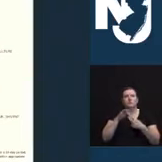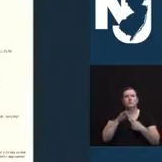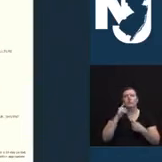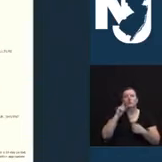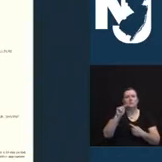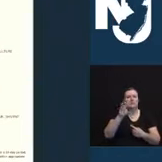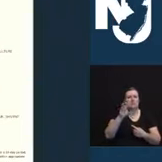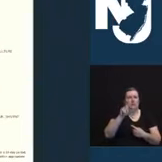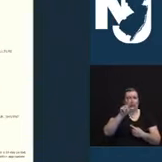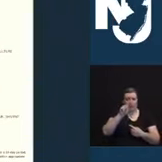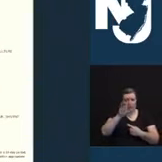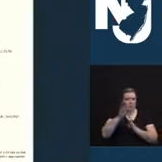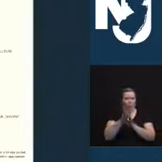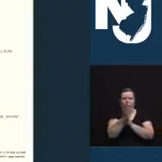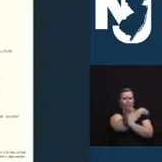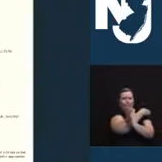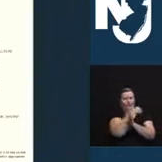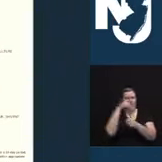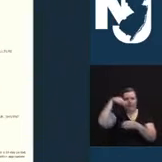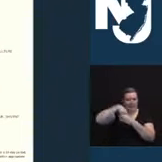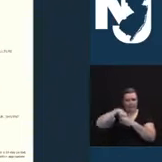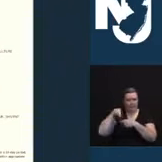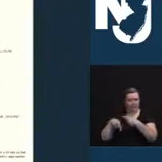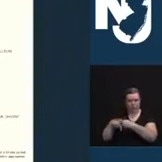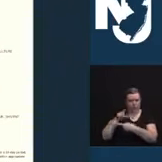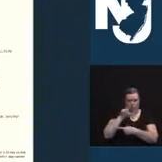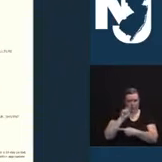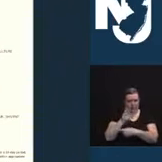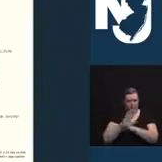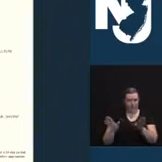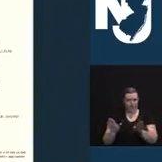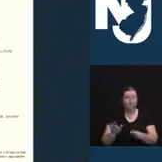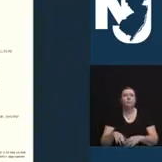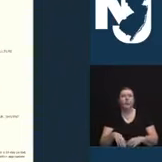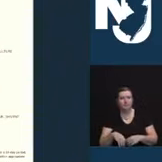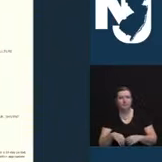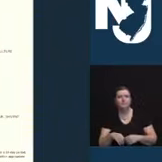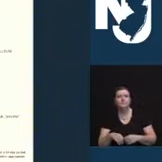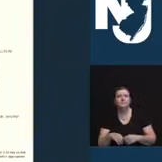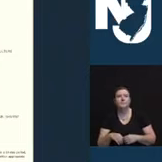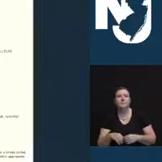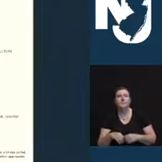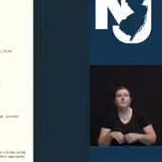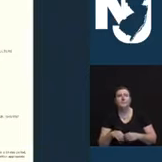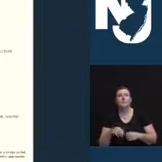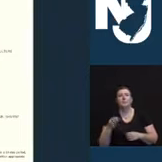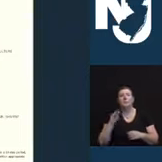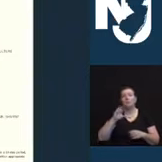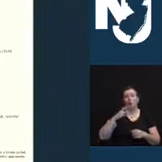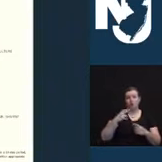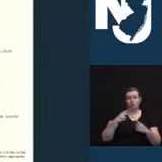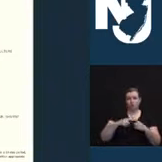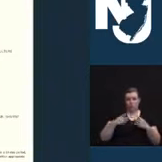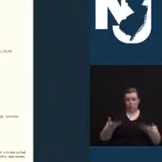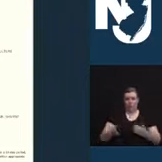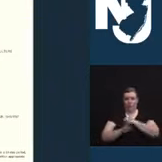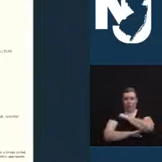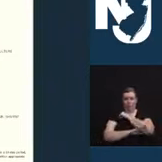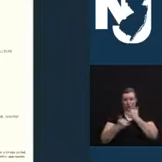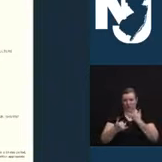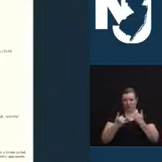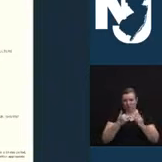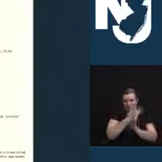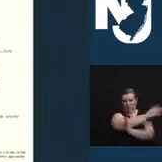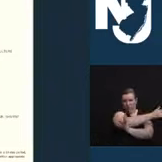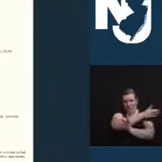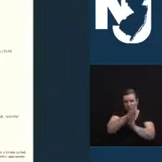20th to November 1st. As I said, this is just a subset of 164 outbreaks that were successfully